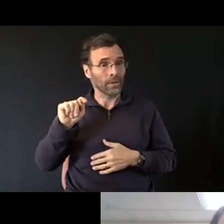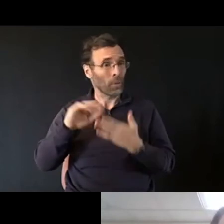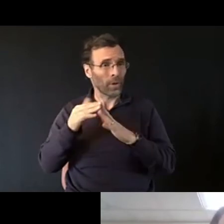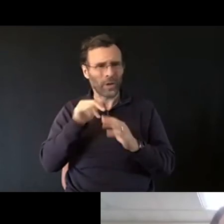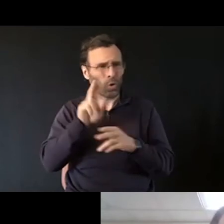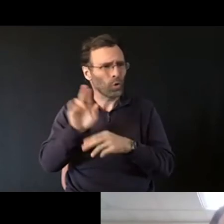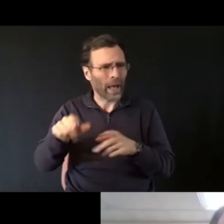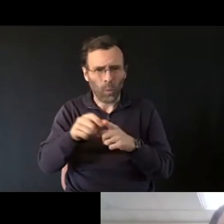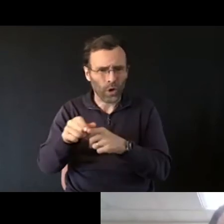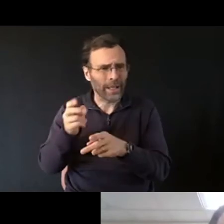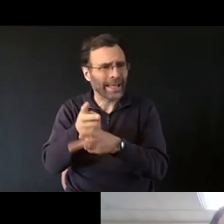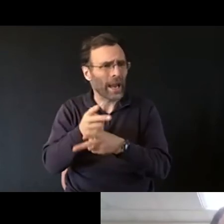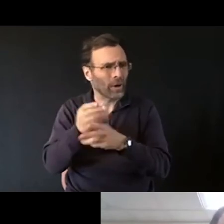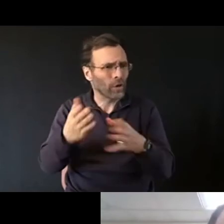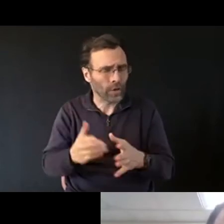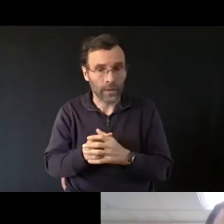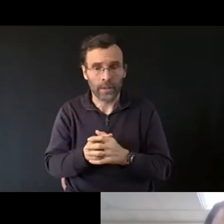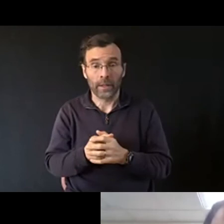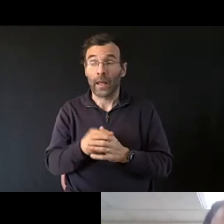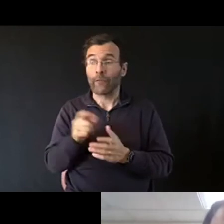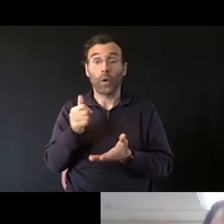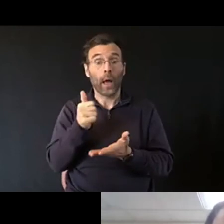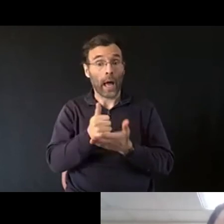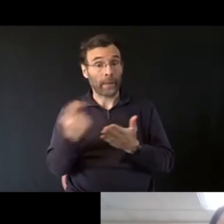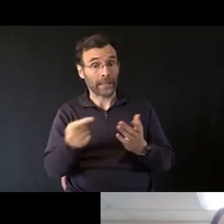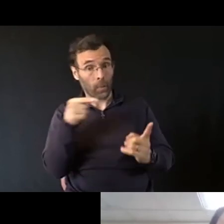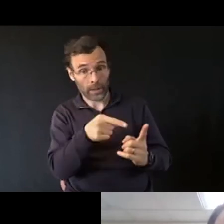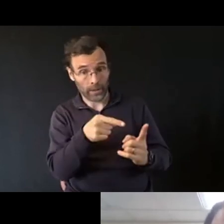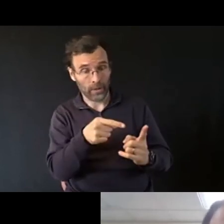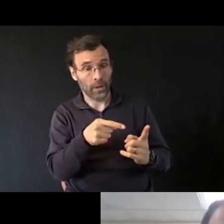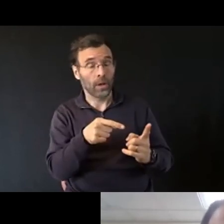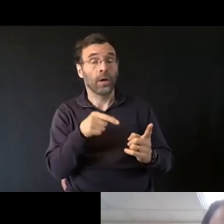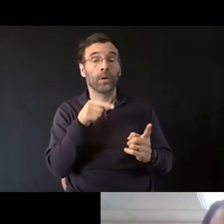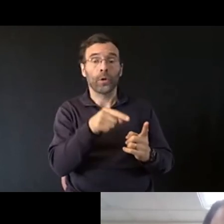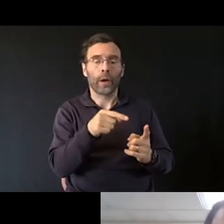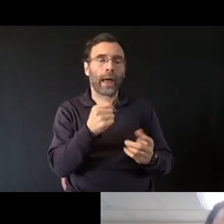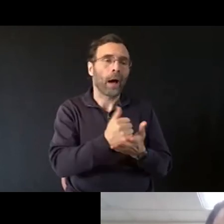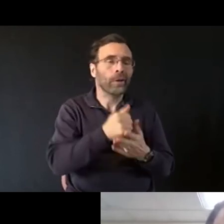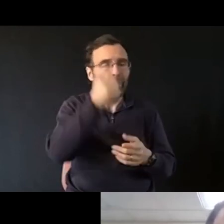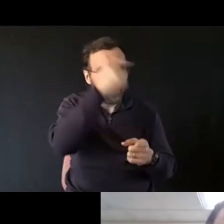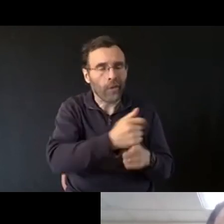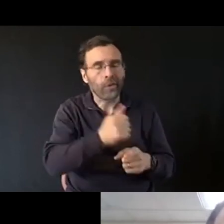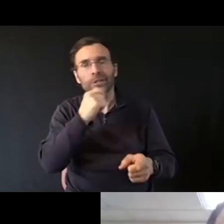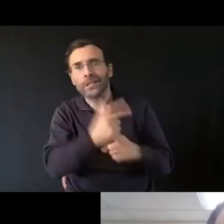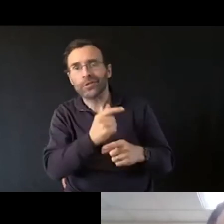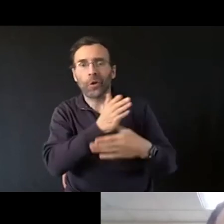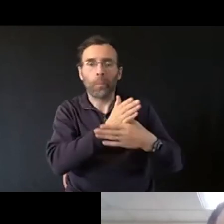it's used widely. I mean, if you're helping someone, you're helping your brother or your sister or your partner